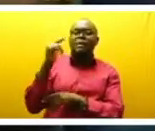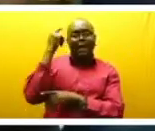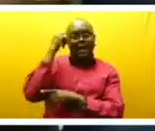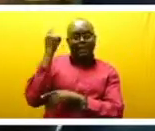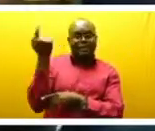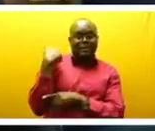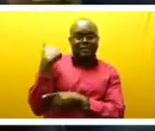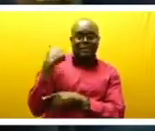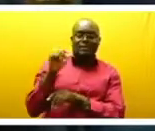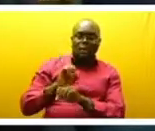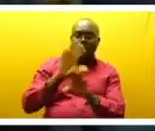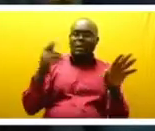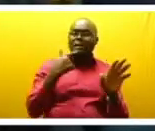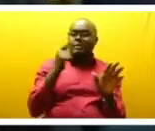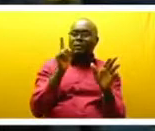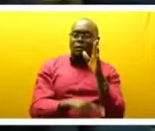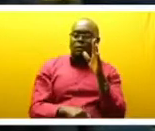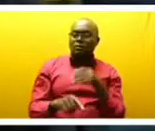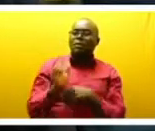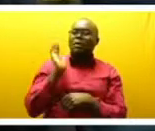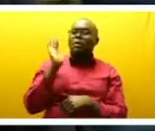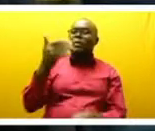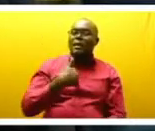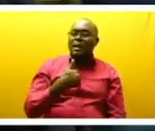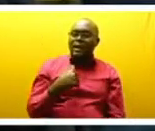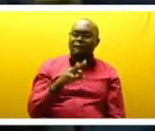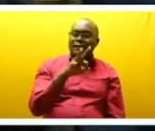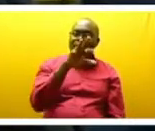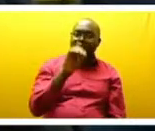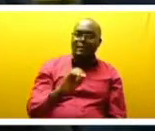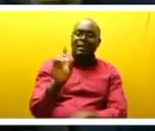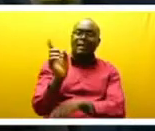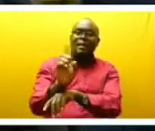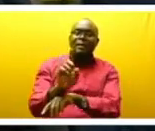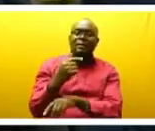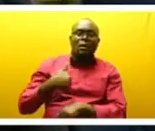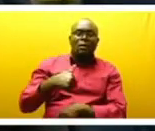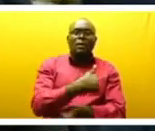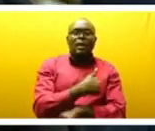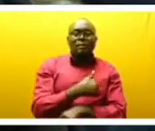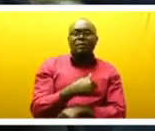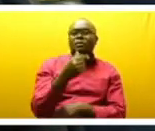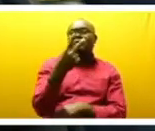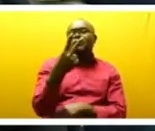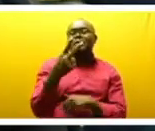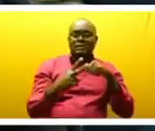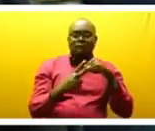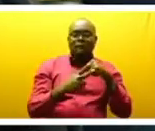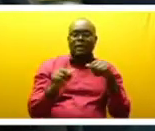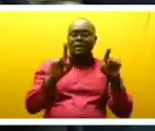had clearly stated that we'd have 30 minutes. We had about 27 questions.